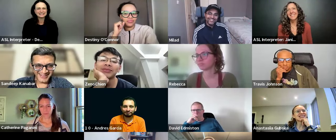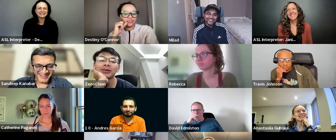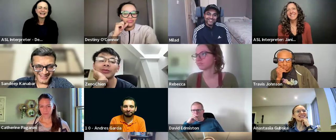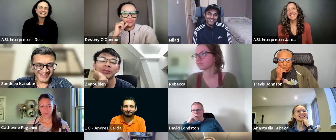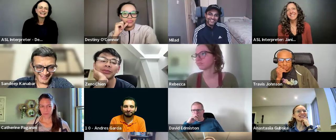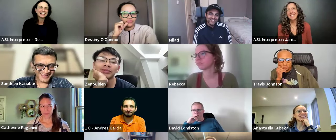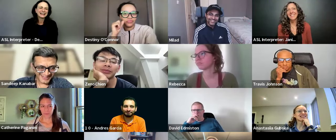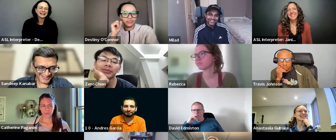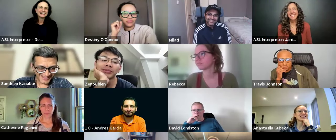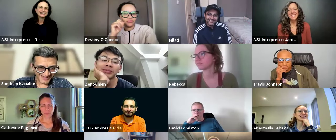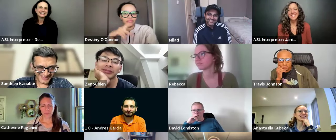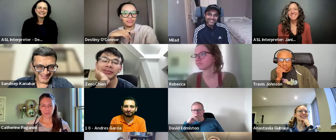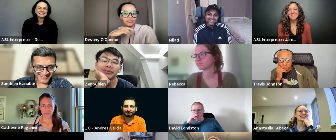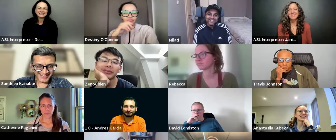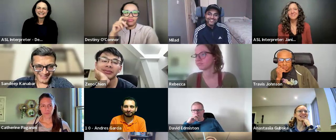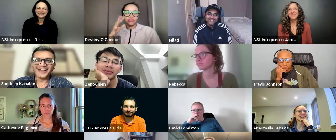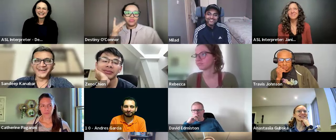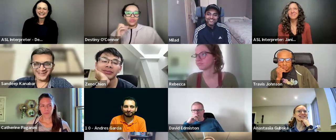just playing. Yeah.